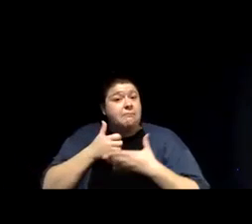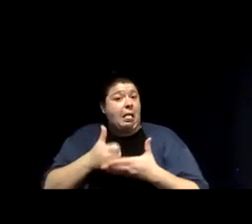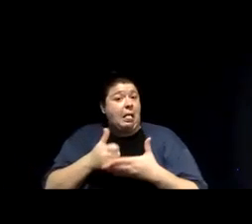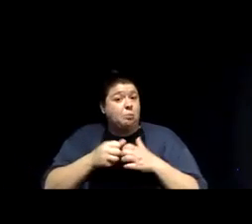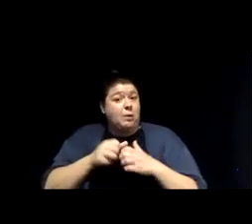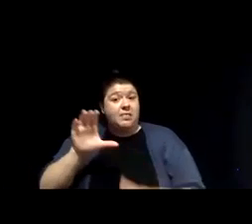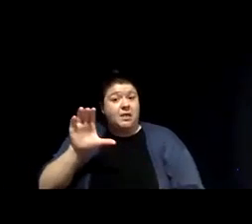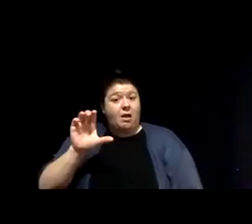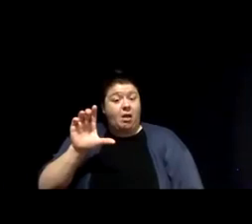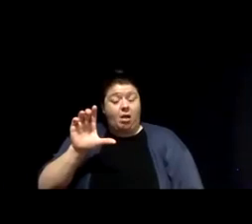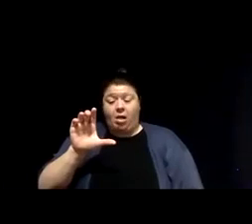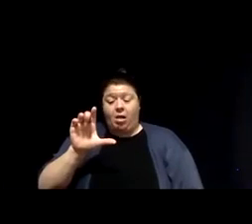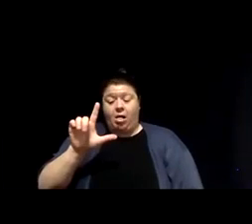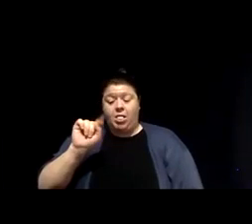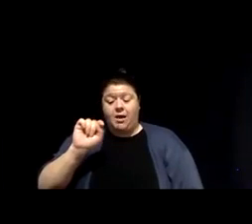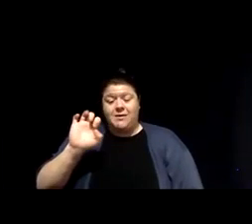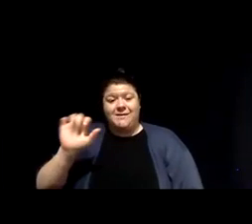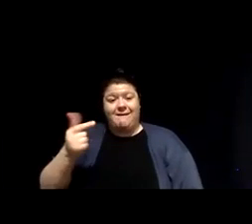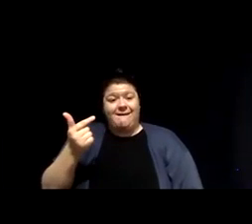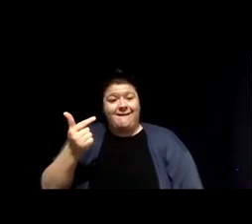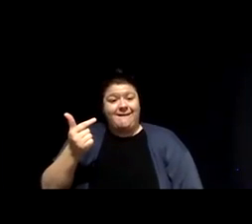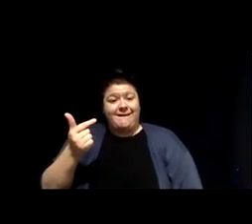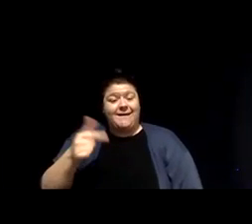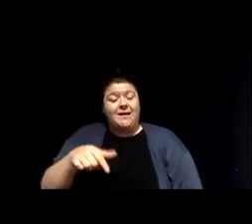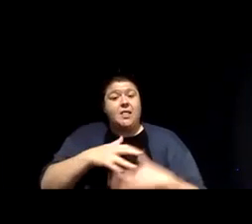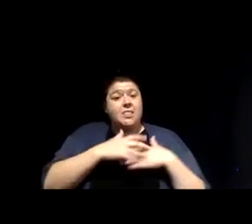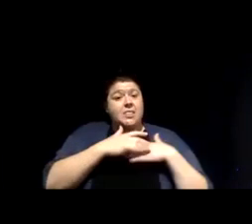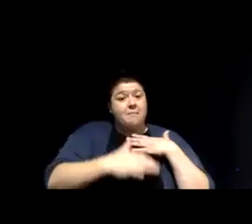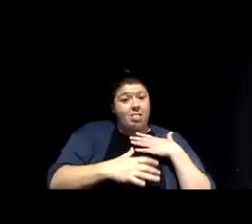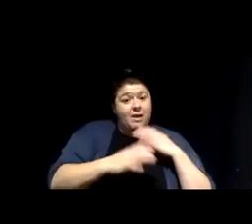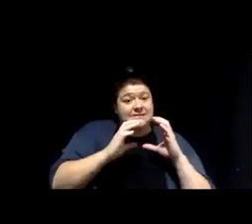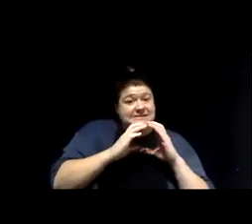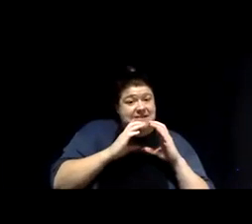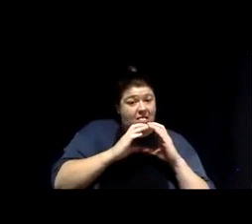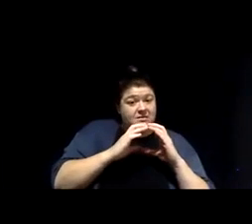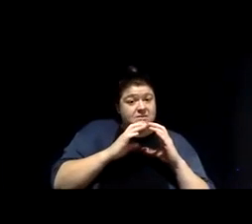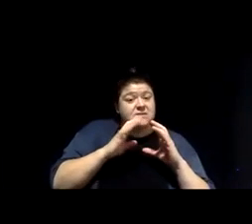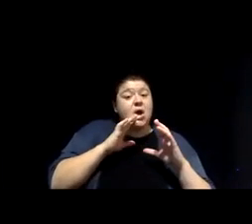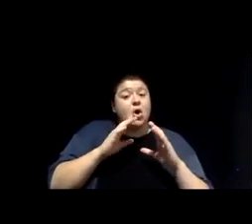blood cells are produced in the bone marrow, the